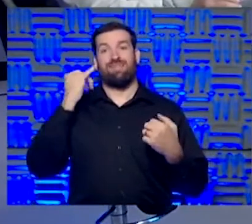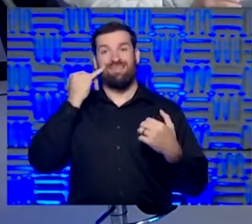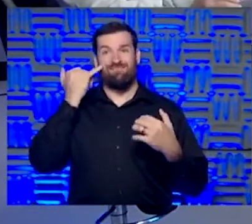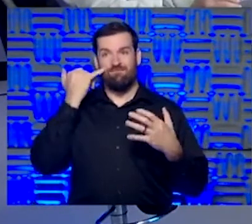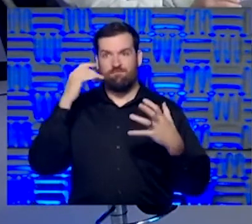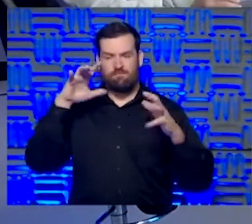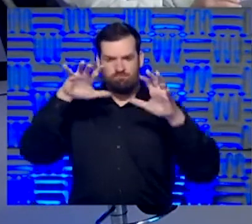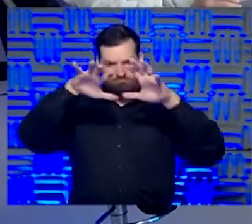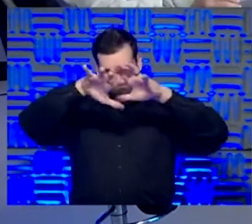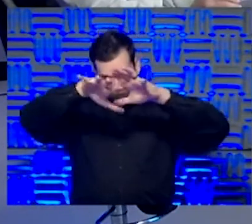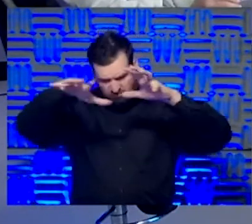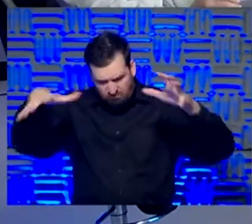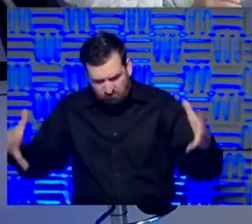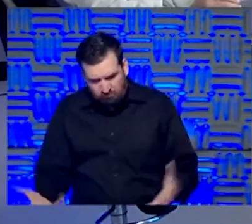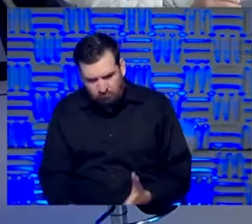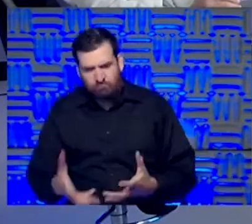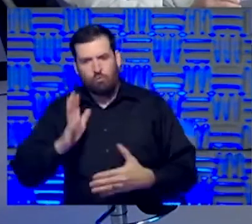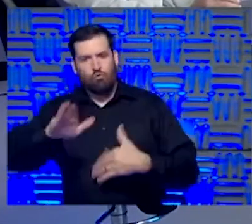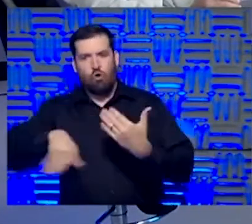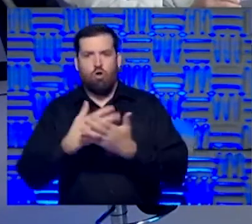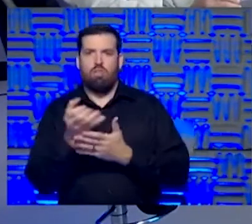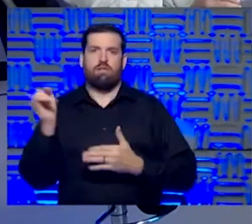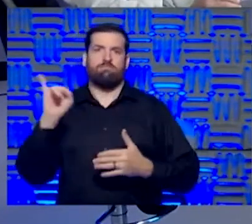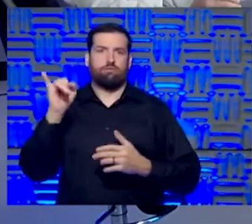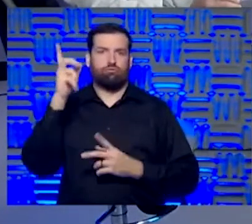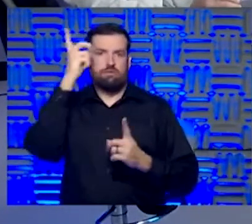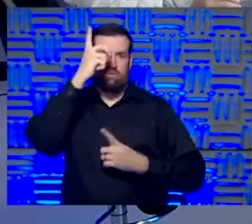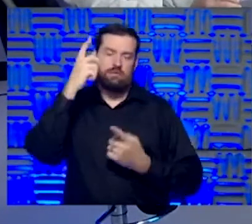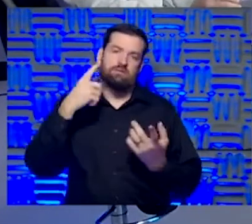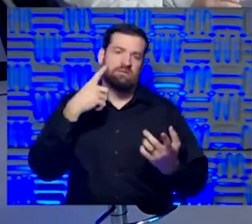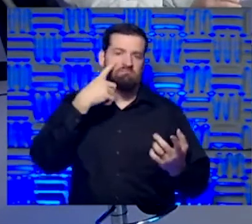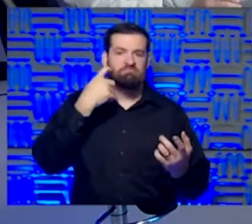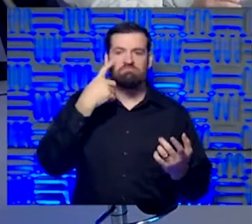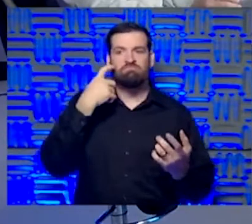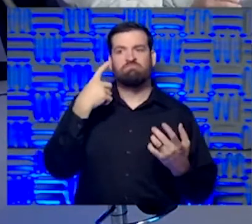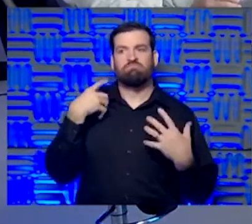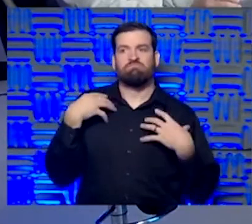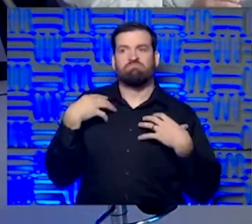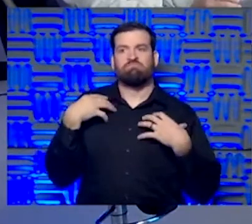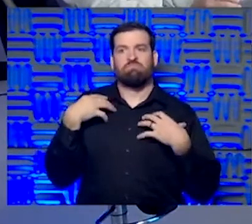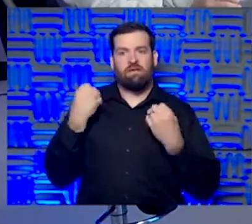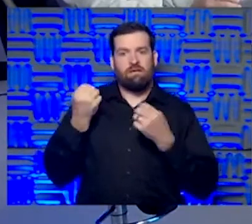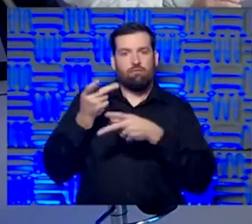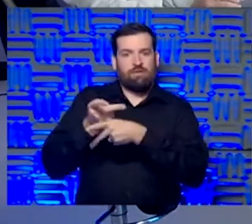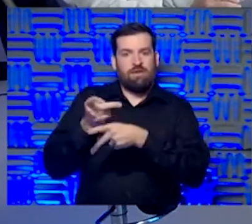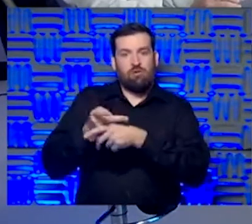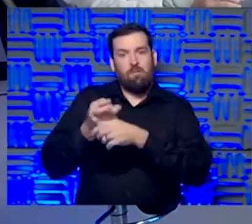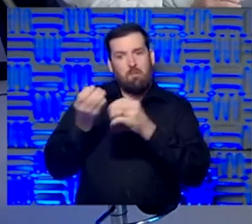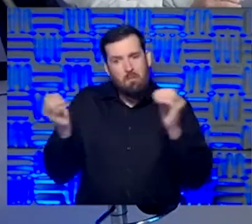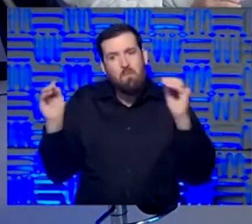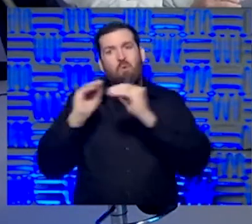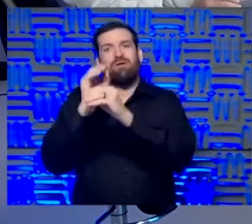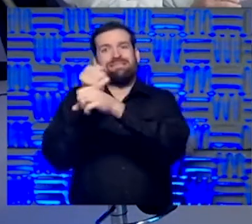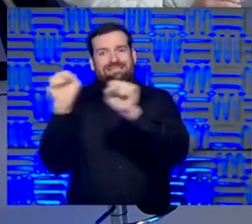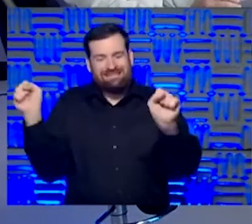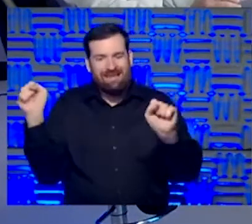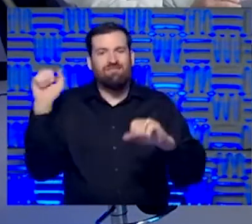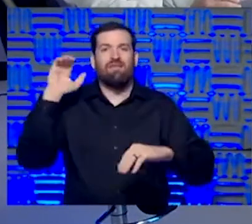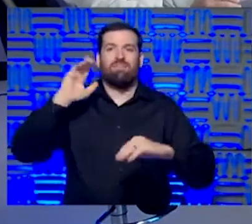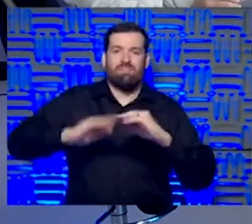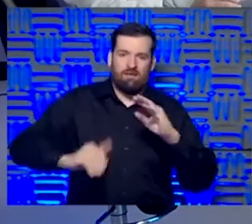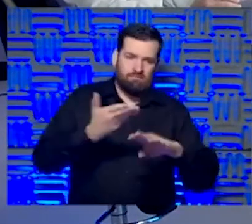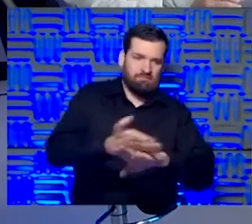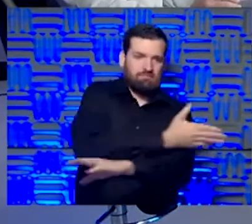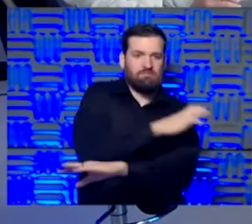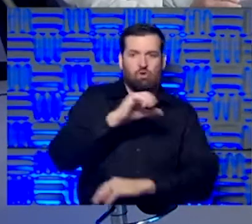thing and looked at all infectious disease, I actually think healthcare is safer today than it was before COVID, even with COVID out there. I think